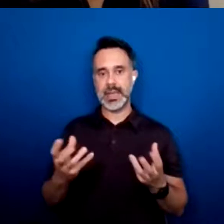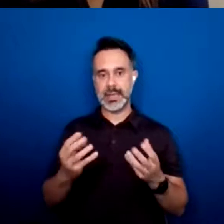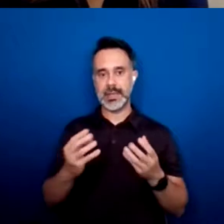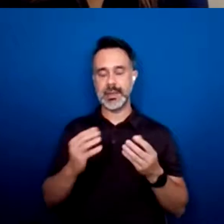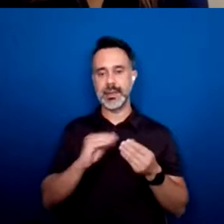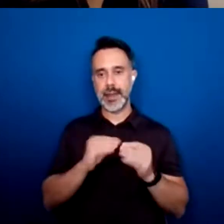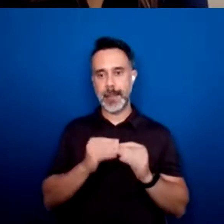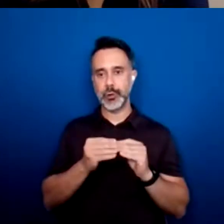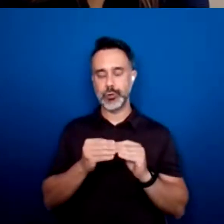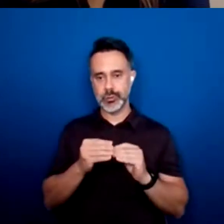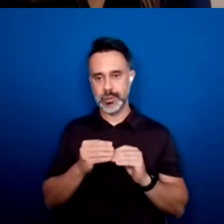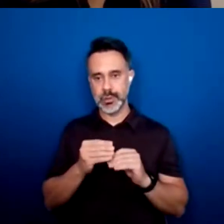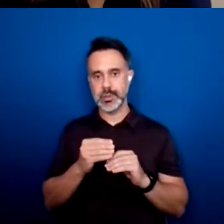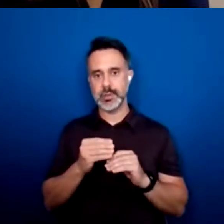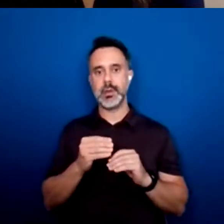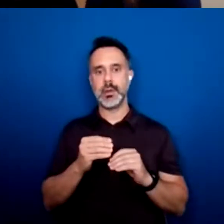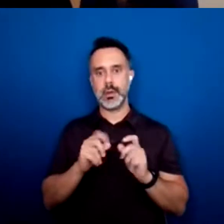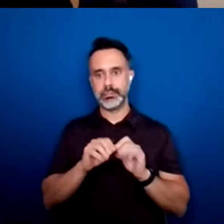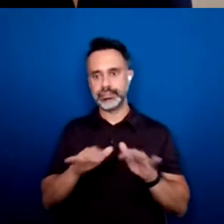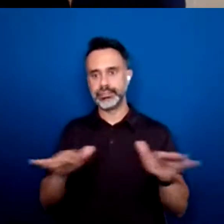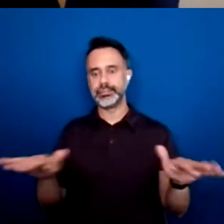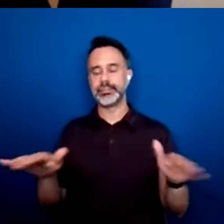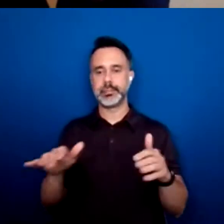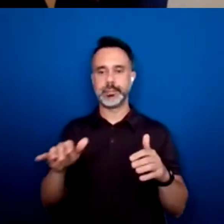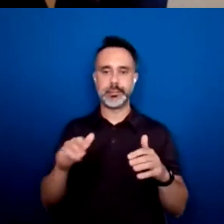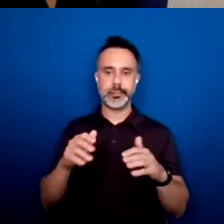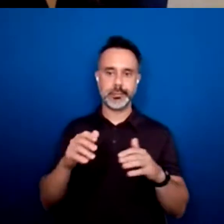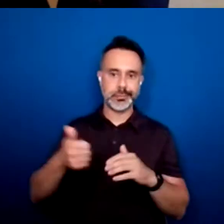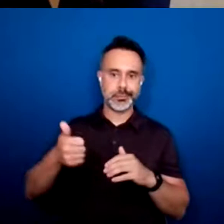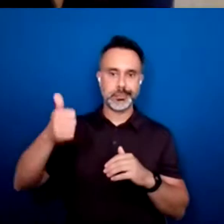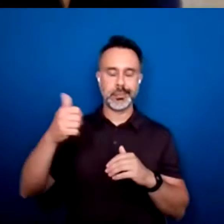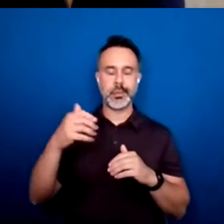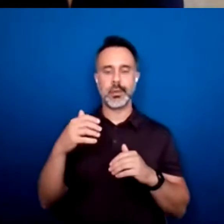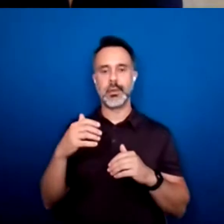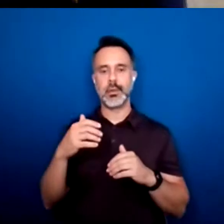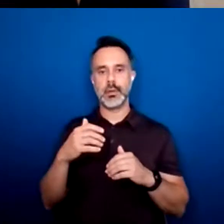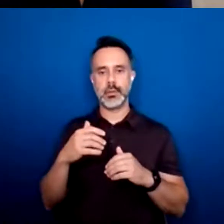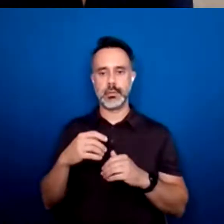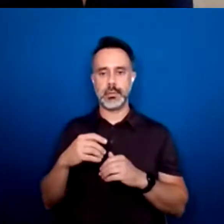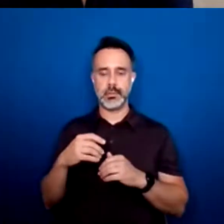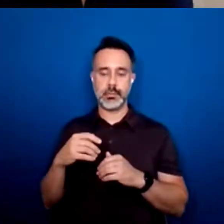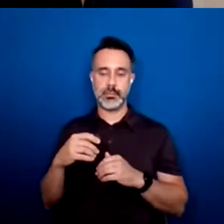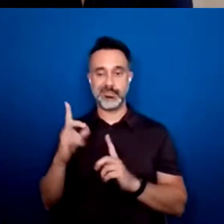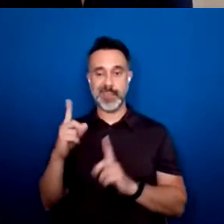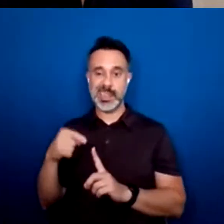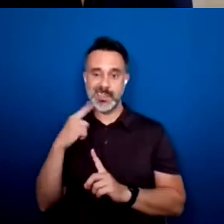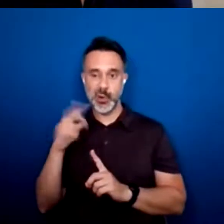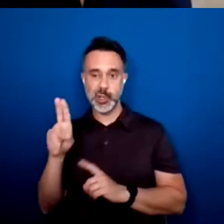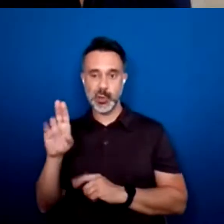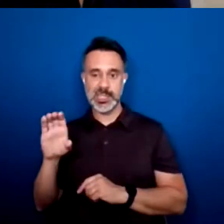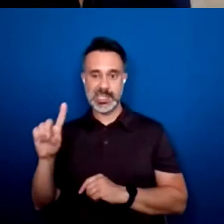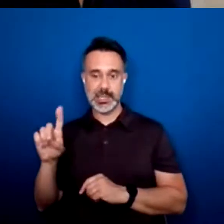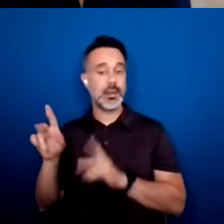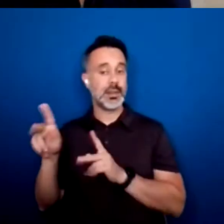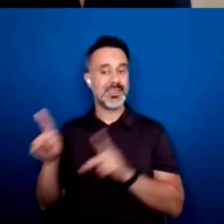patients and a lot of the transmission, at least at UCD, and same with our healthcare workers that have been